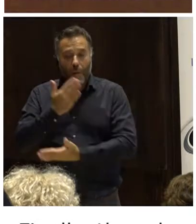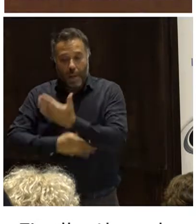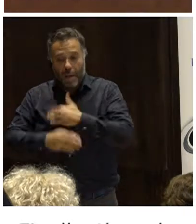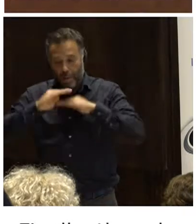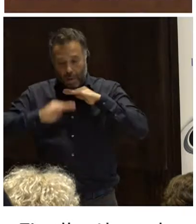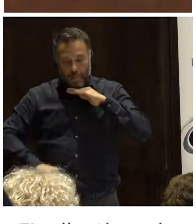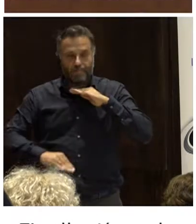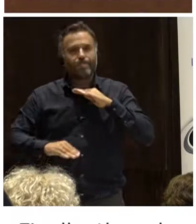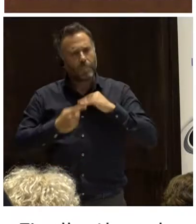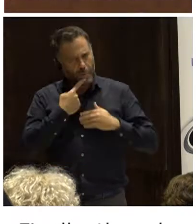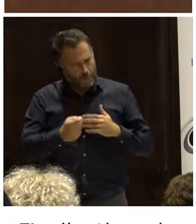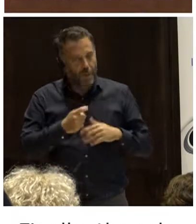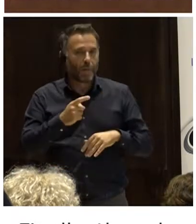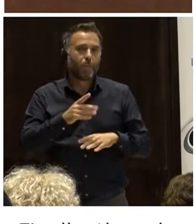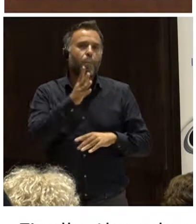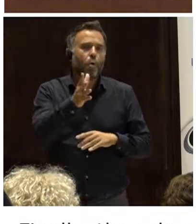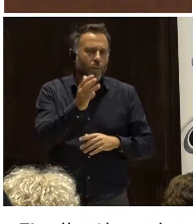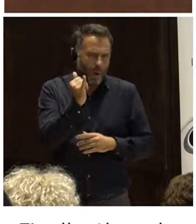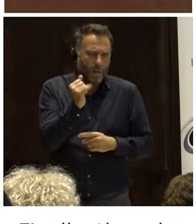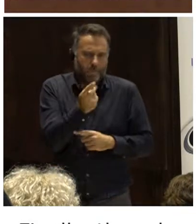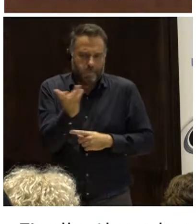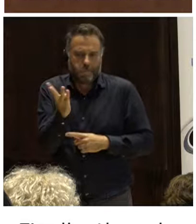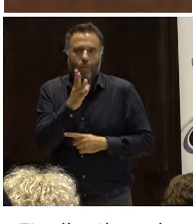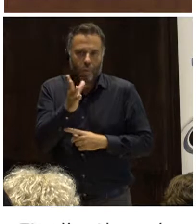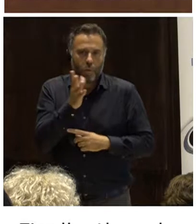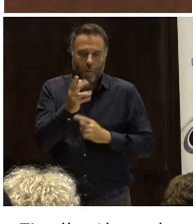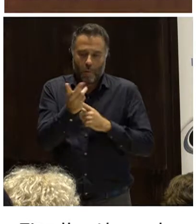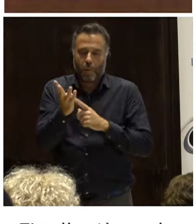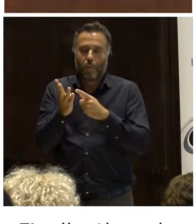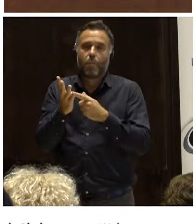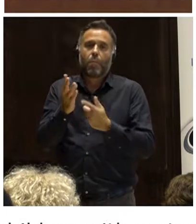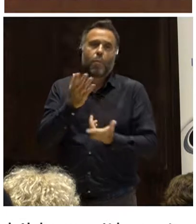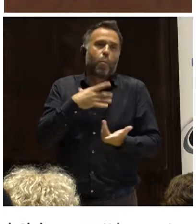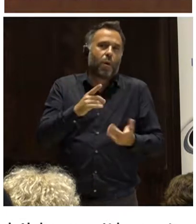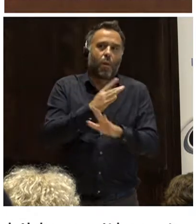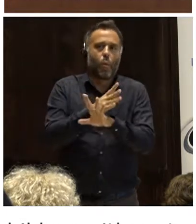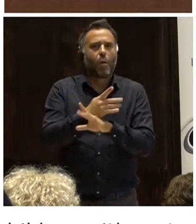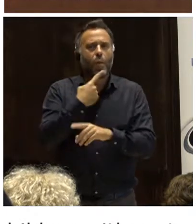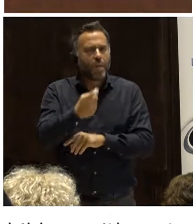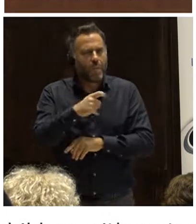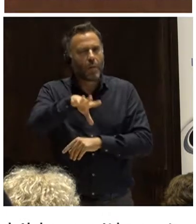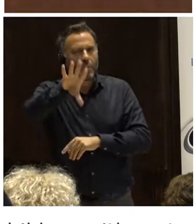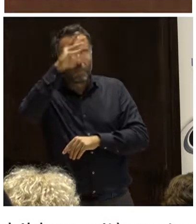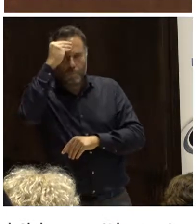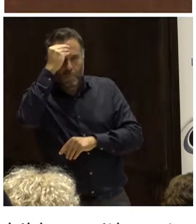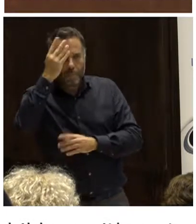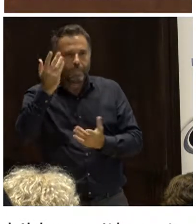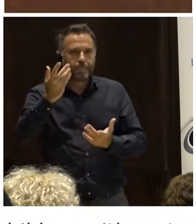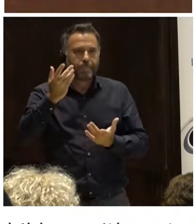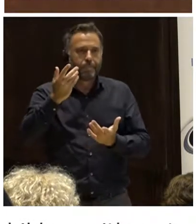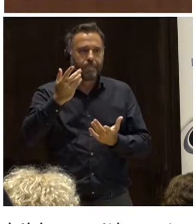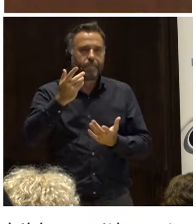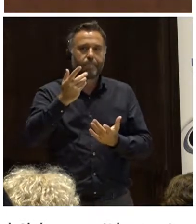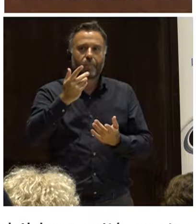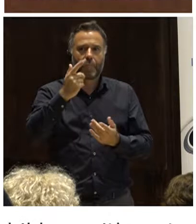in some cases, these games could be difficult from an intellectual point of view, a cognitive point of